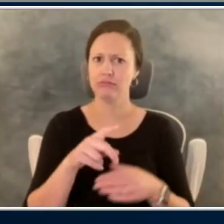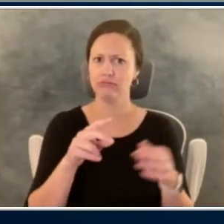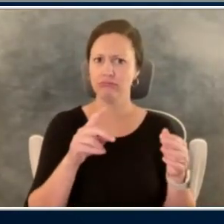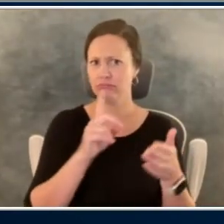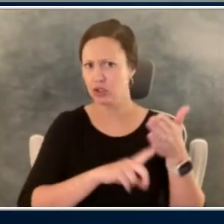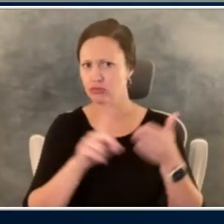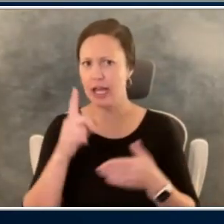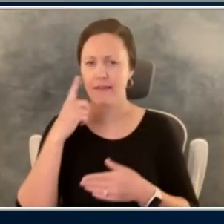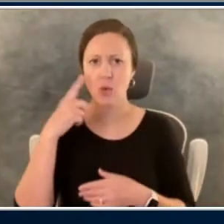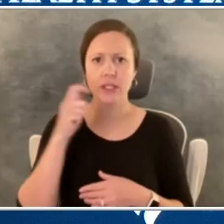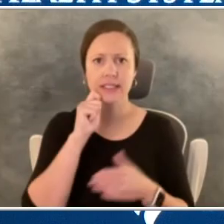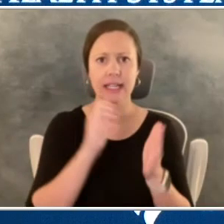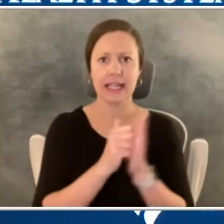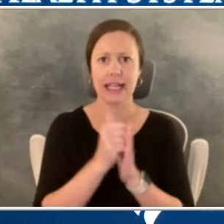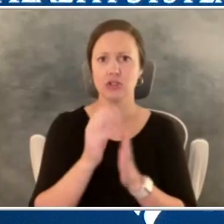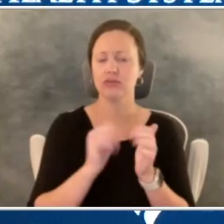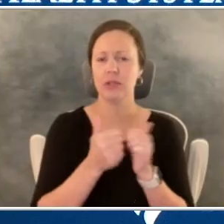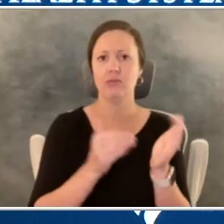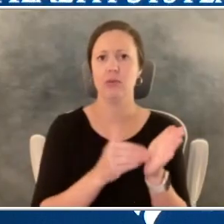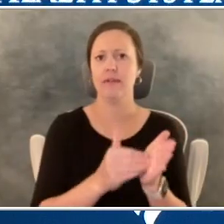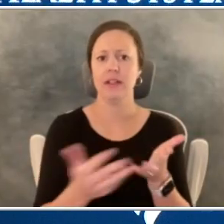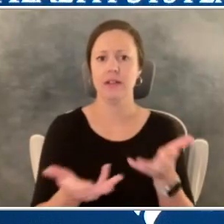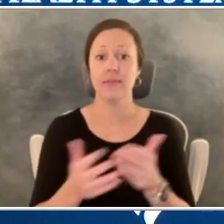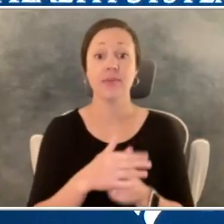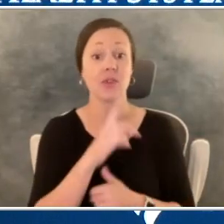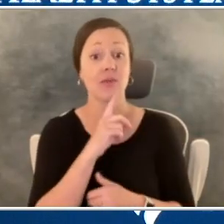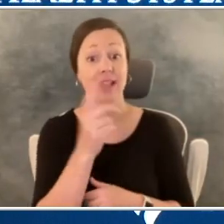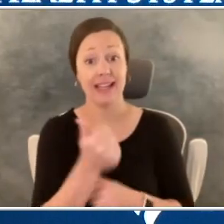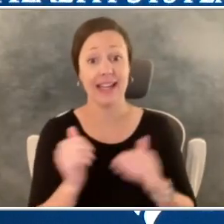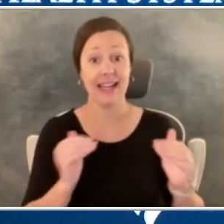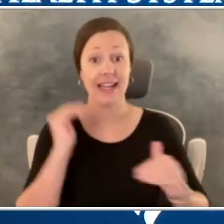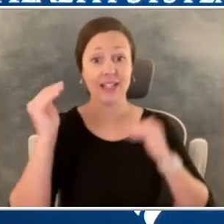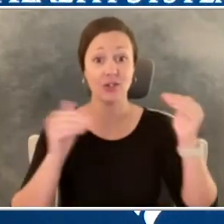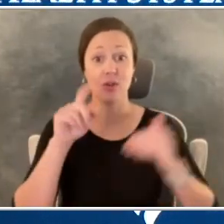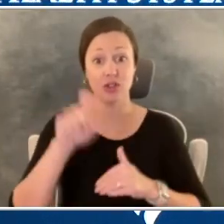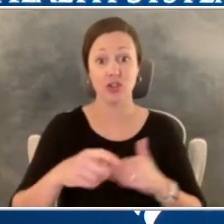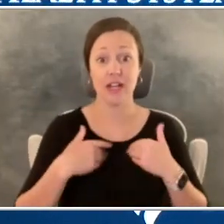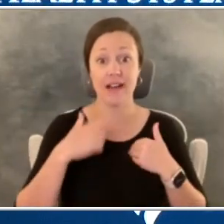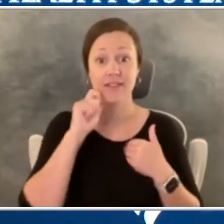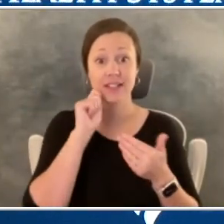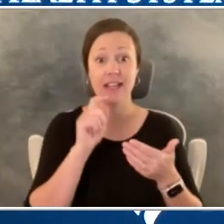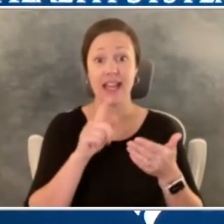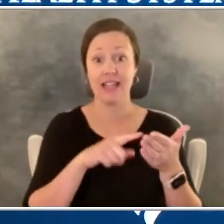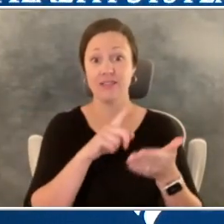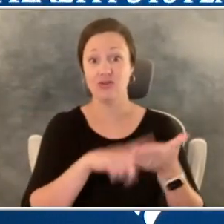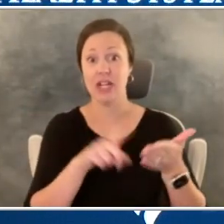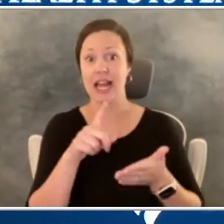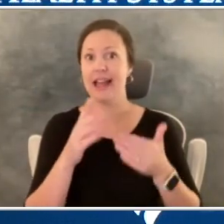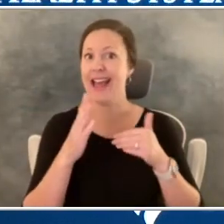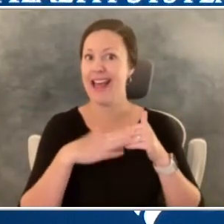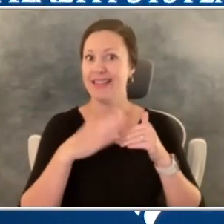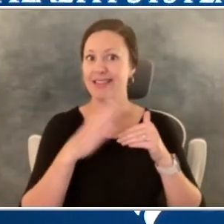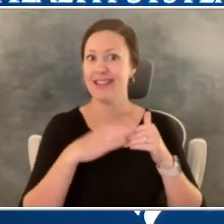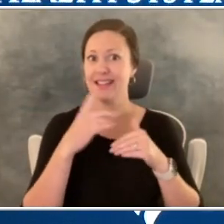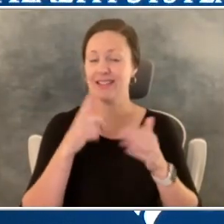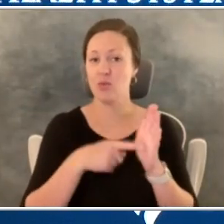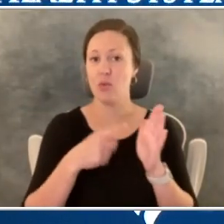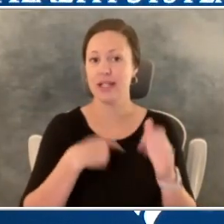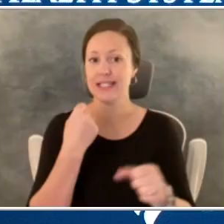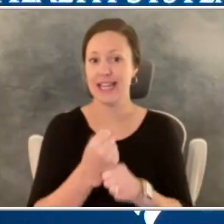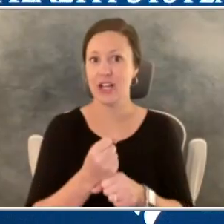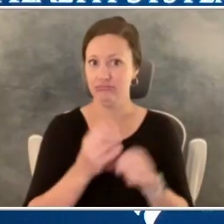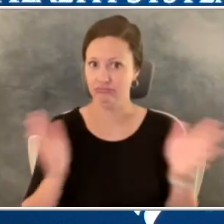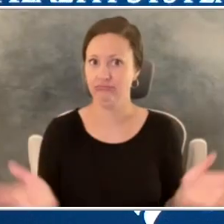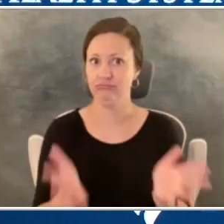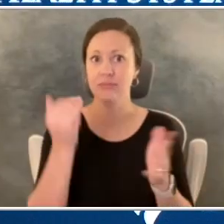and how often? Actually, any adult should have a skin check at least once a year. We encourage it. And then if for some reason you're at high